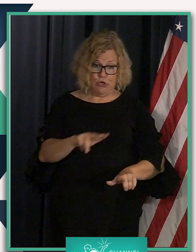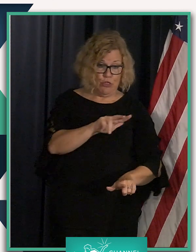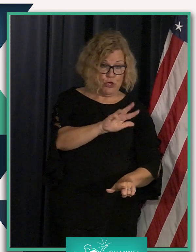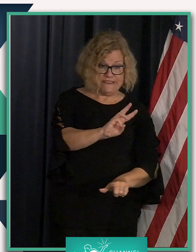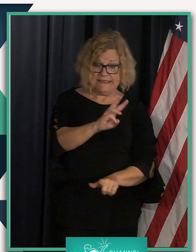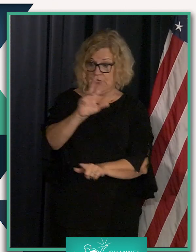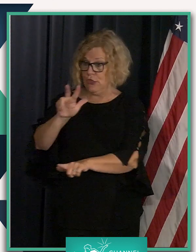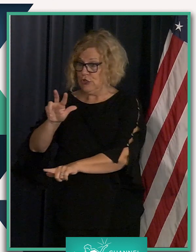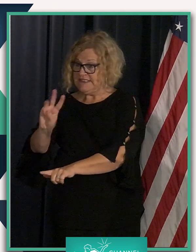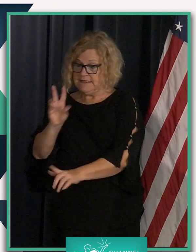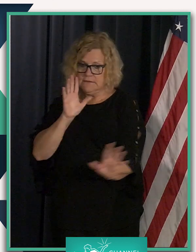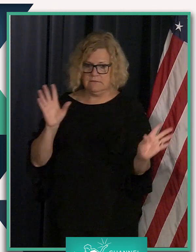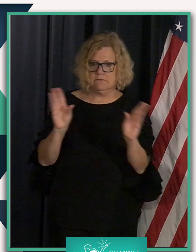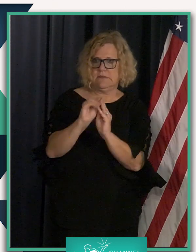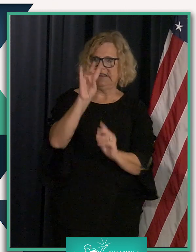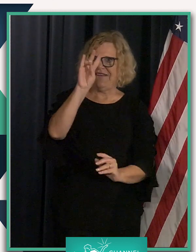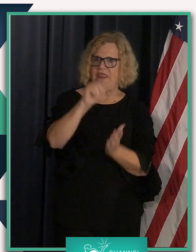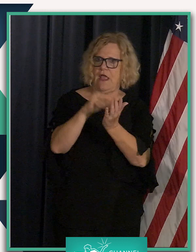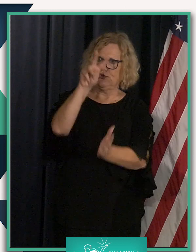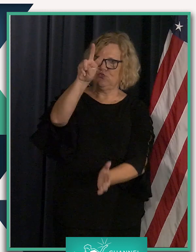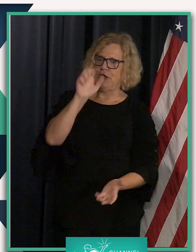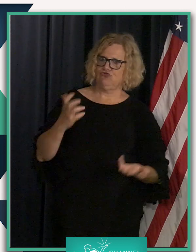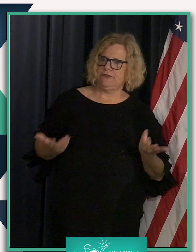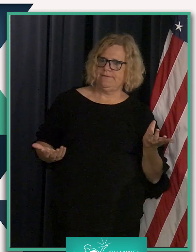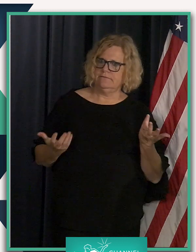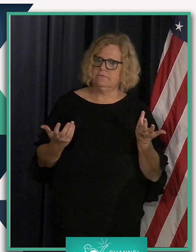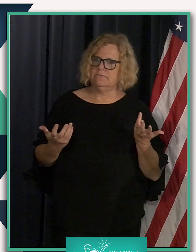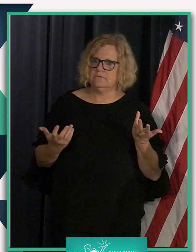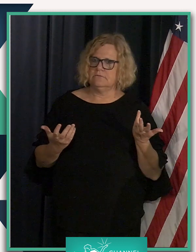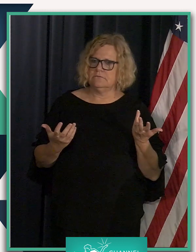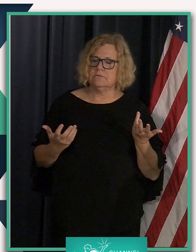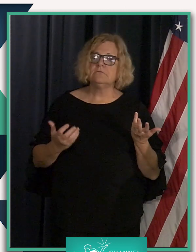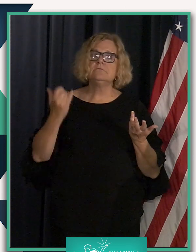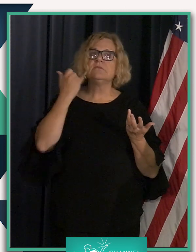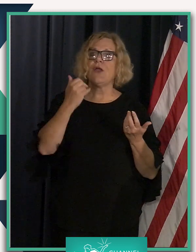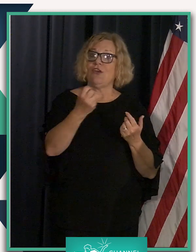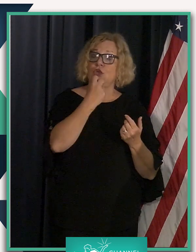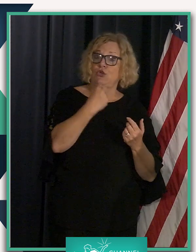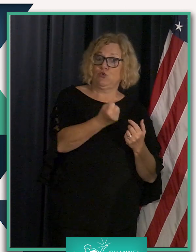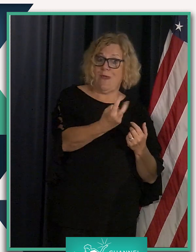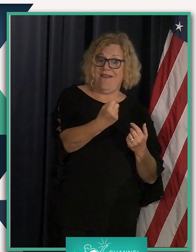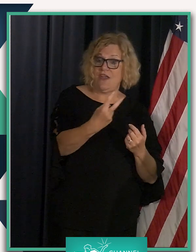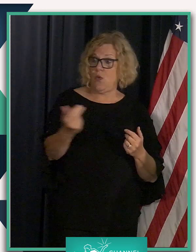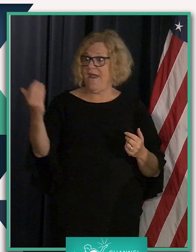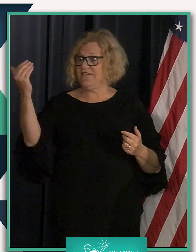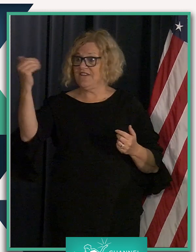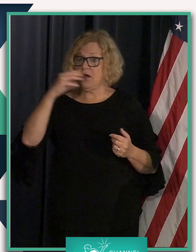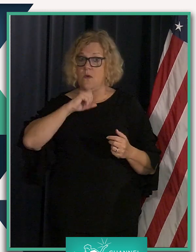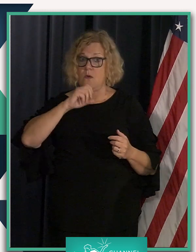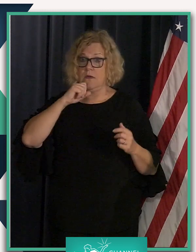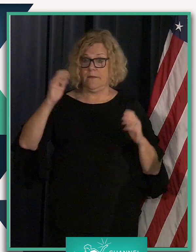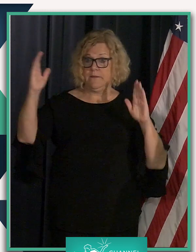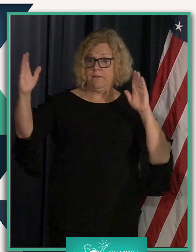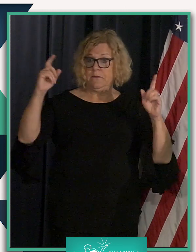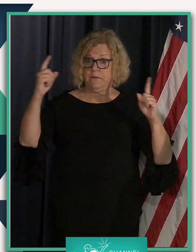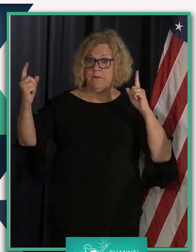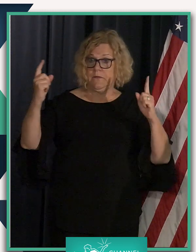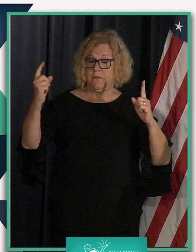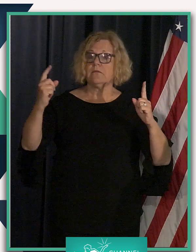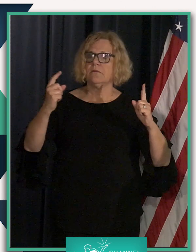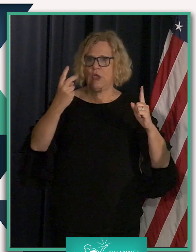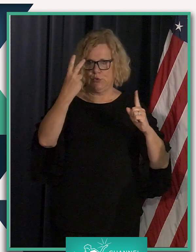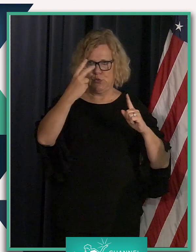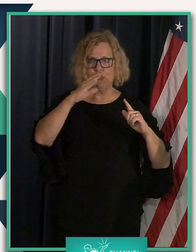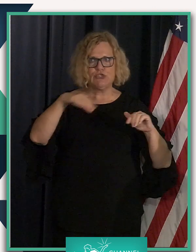$3,600 each. You are going to get $7,200. Let's say you have a 12-year-old and a 15-year-old. Those are